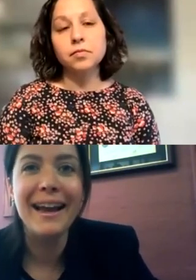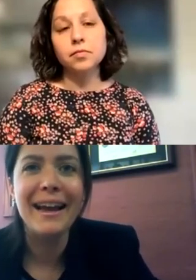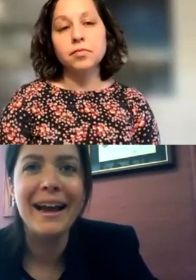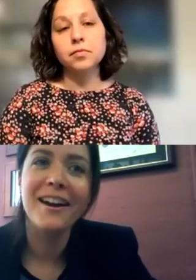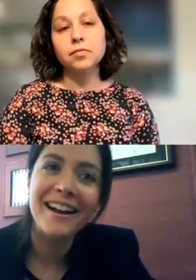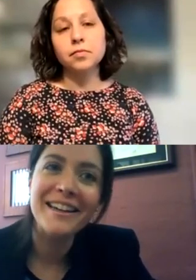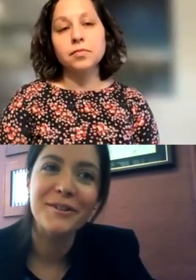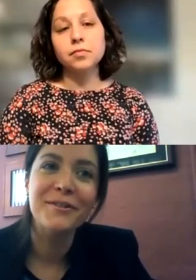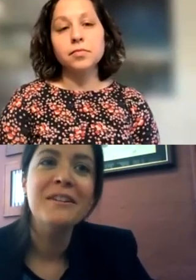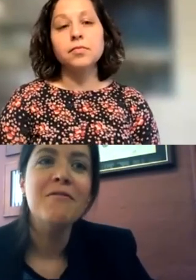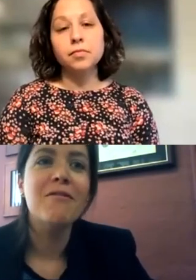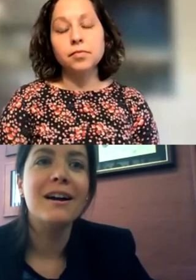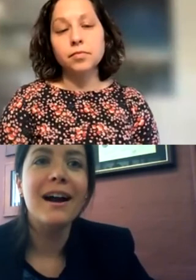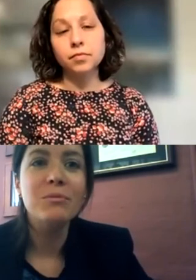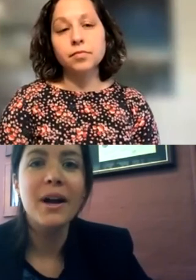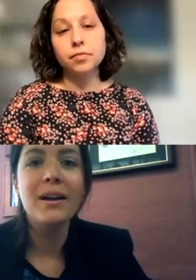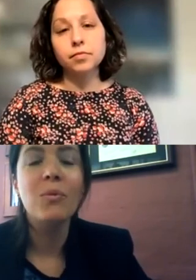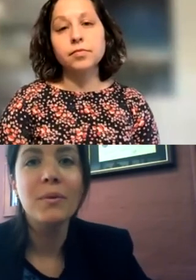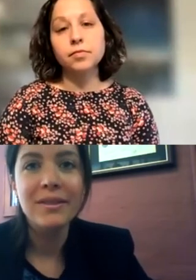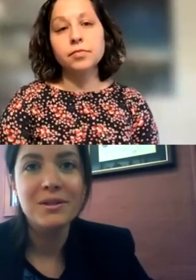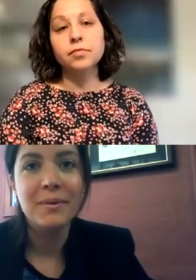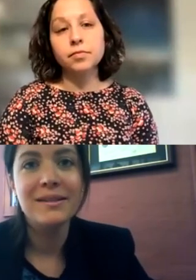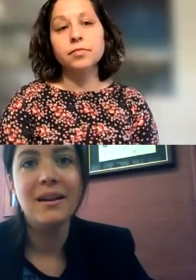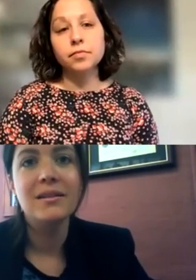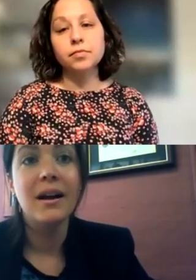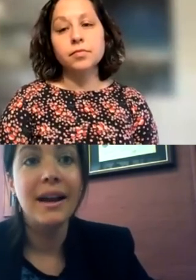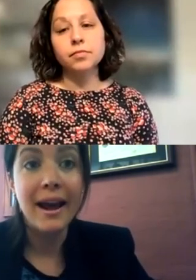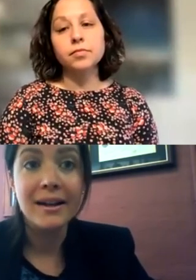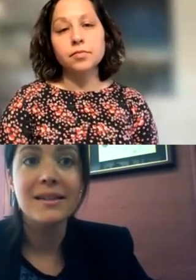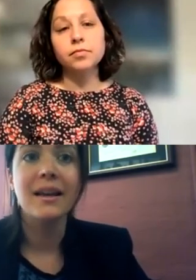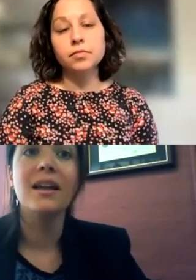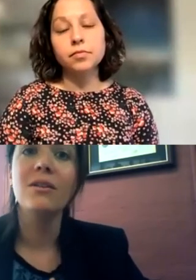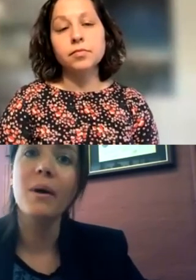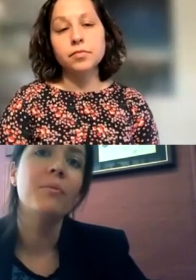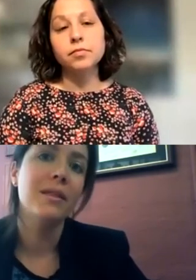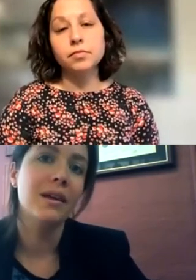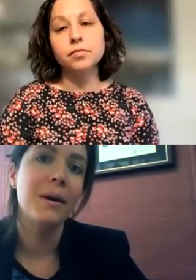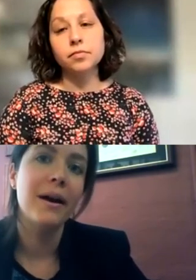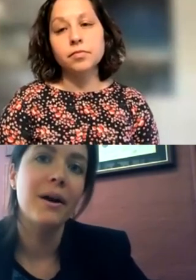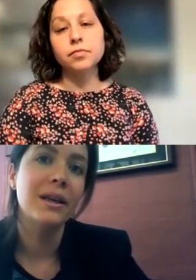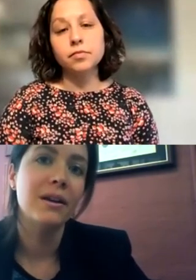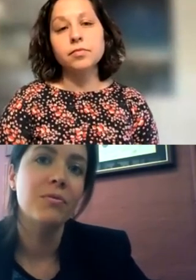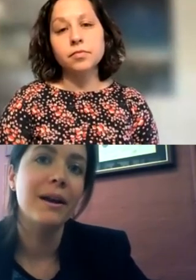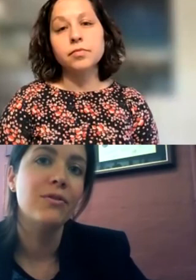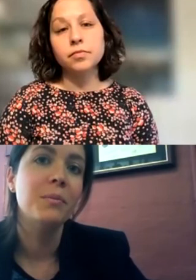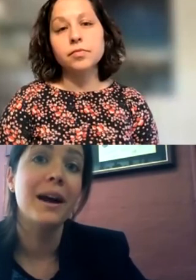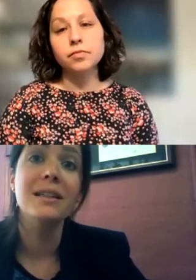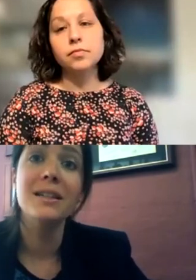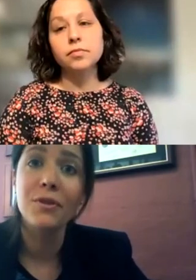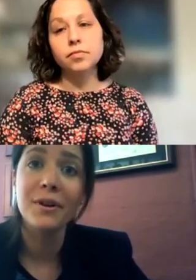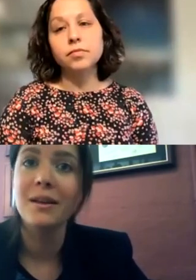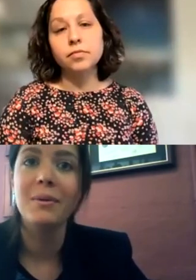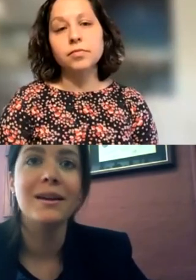say, hey, how did I do? Or I'm trying to work with this resident on X, and can you help me think about how to give my